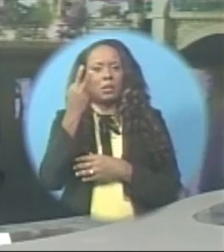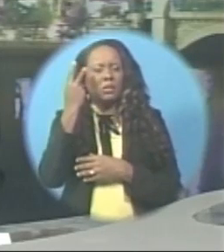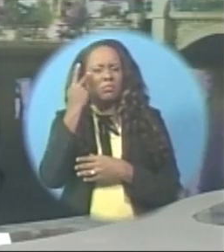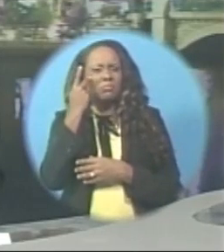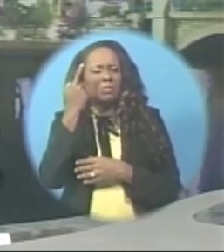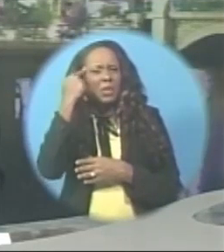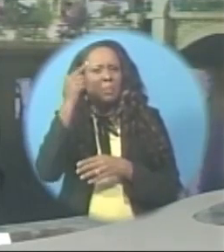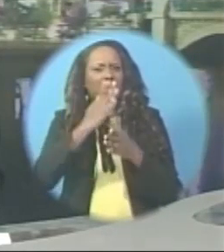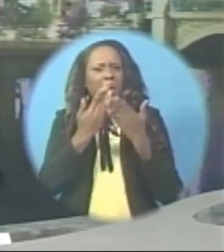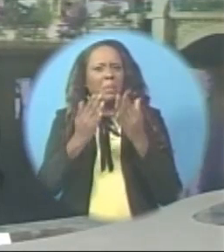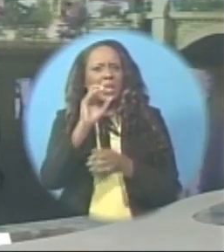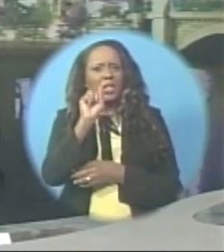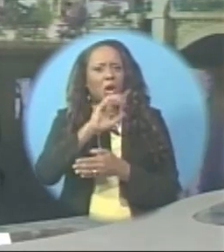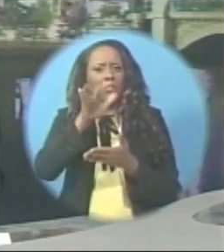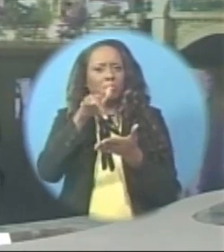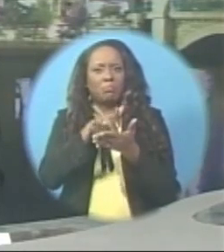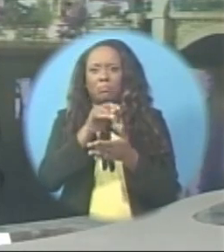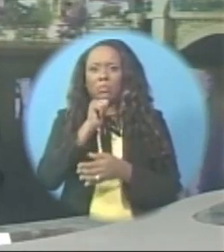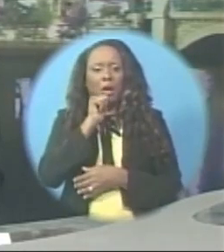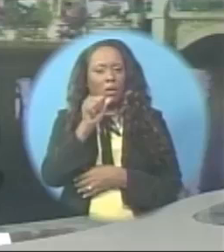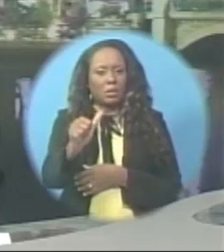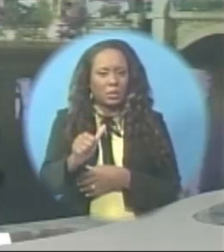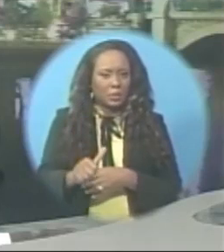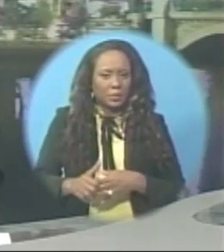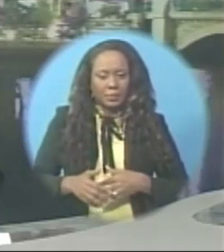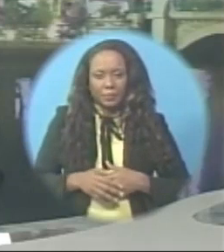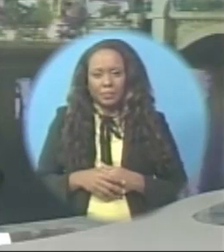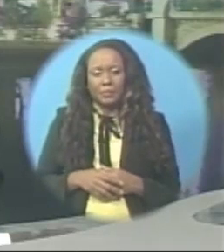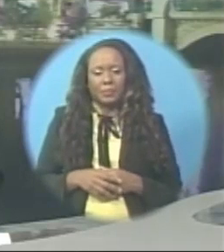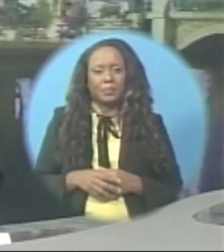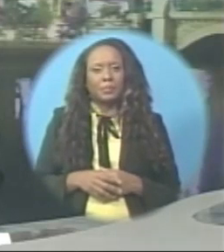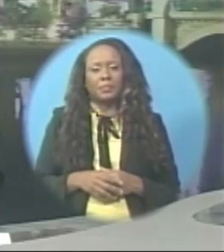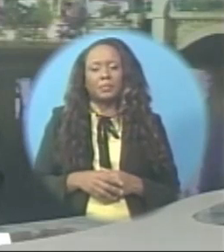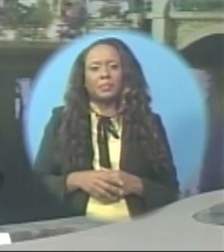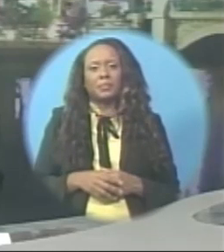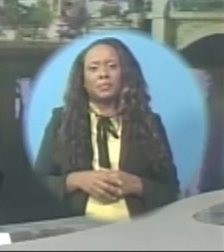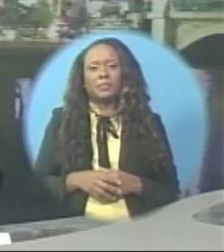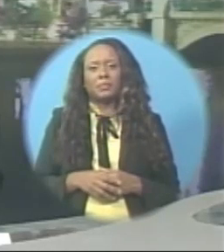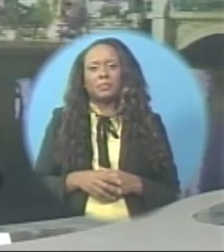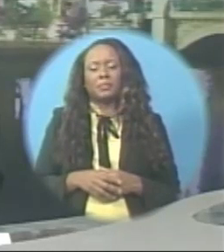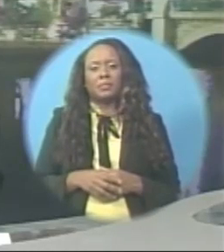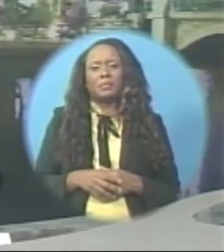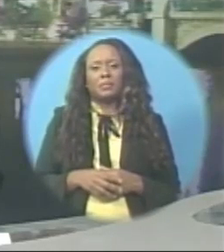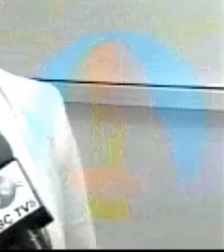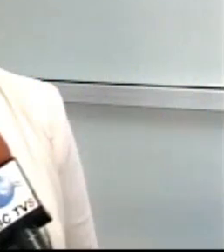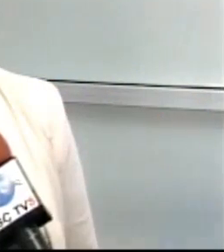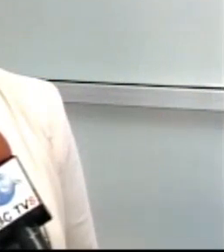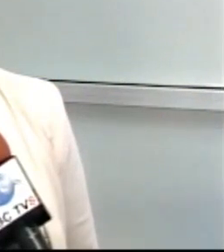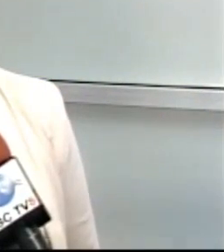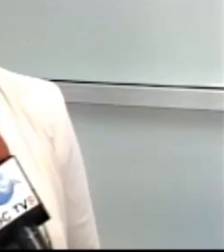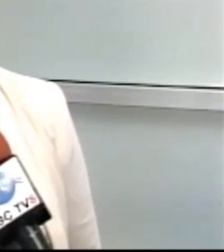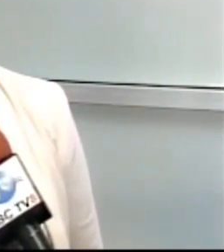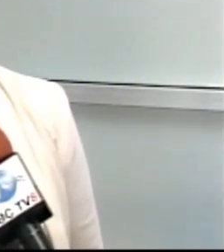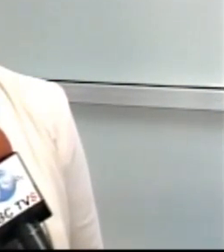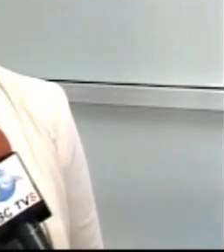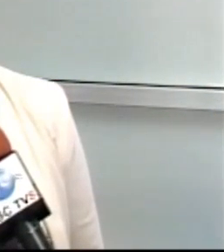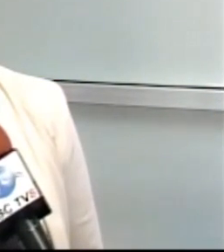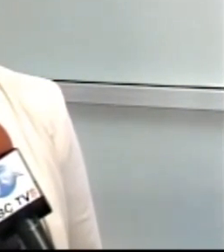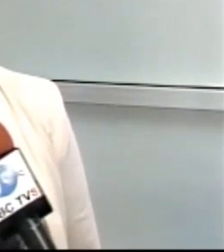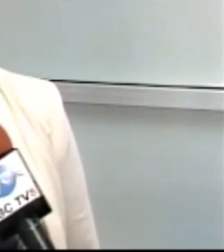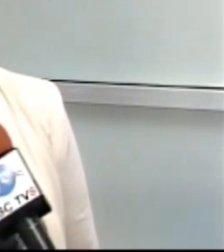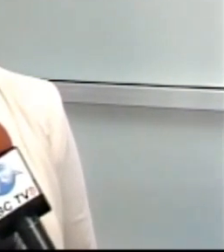that it occurred at Sheraton. Today, General Manager Kim King responded. We